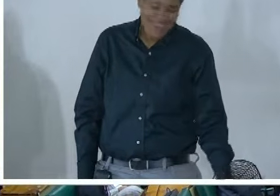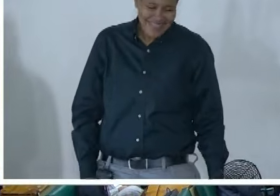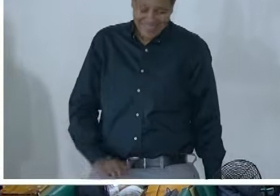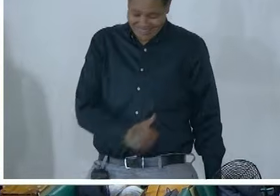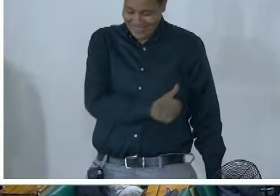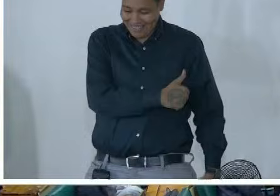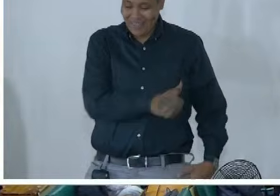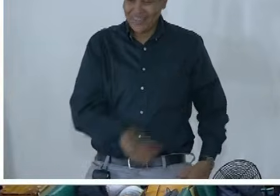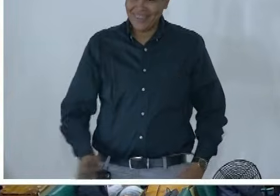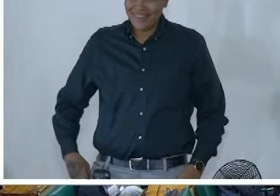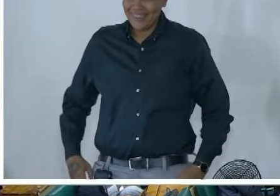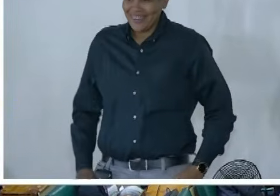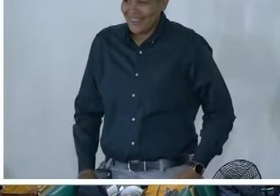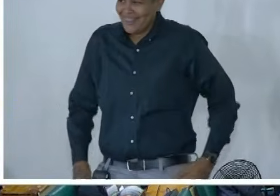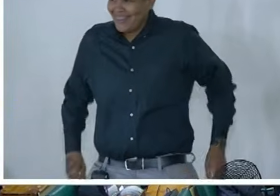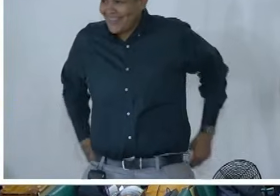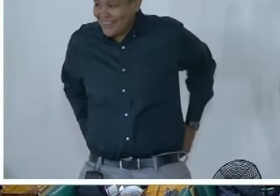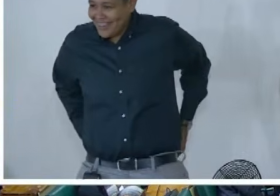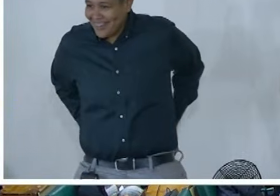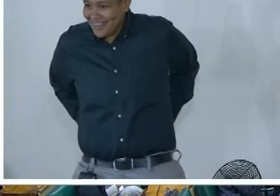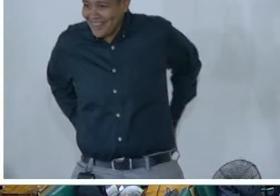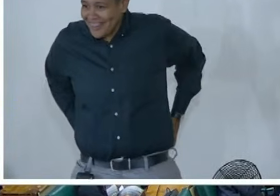Member from Trelawney Southern.